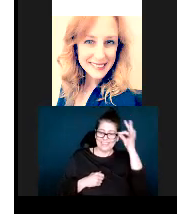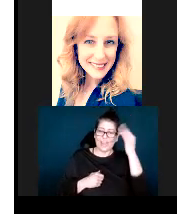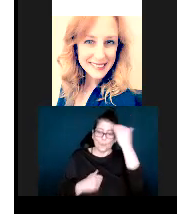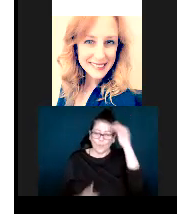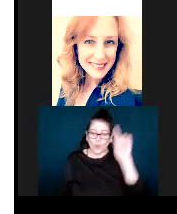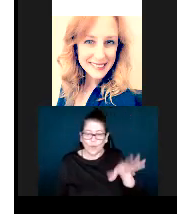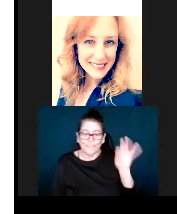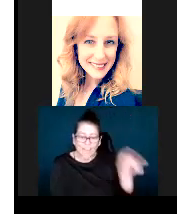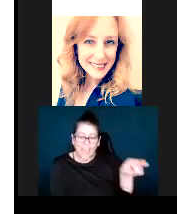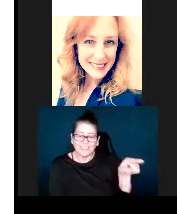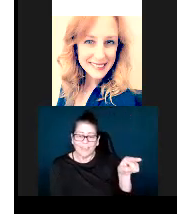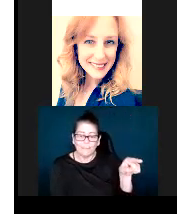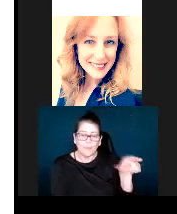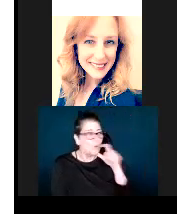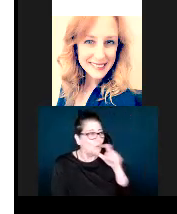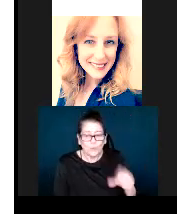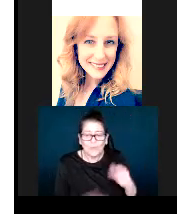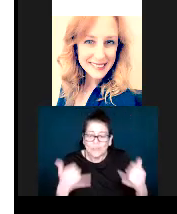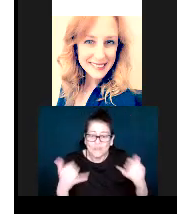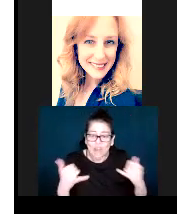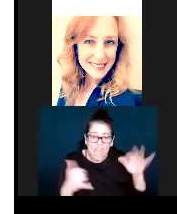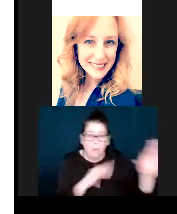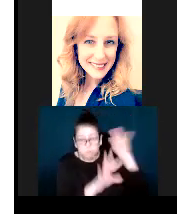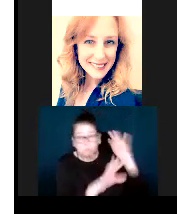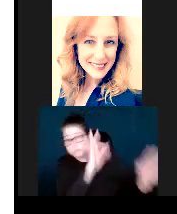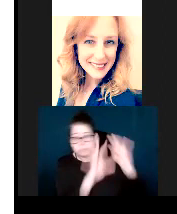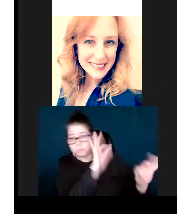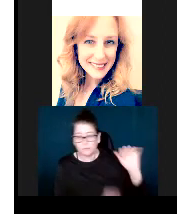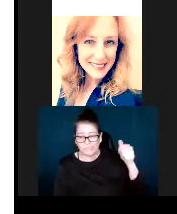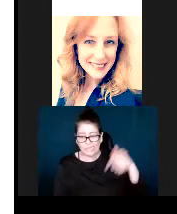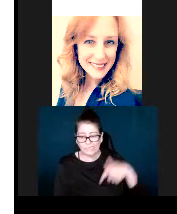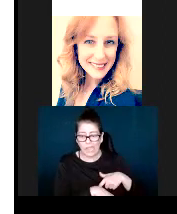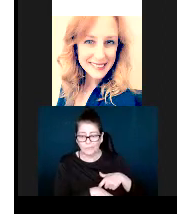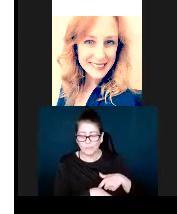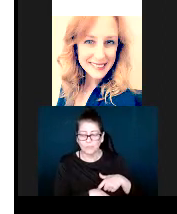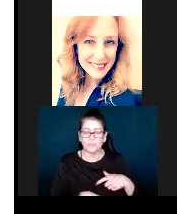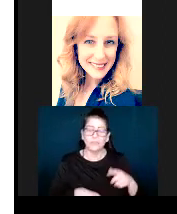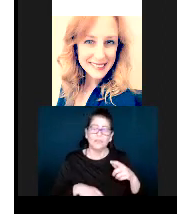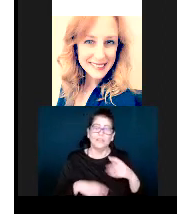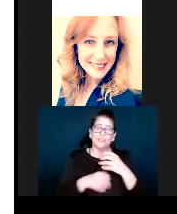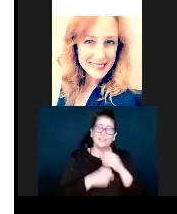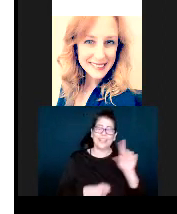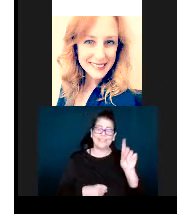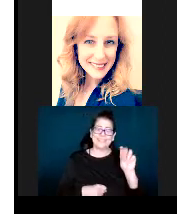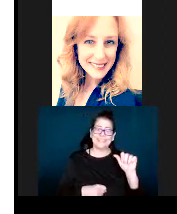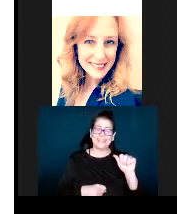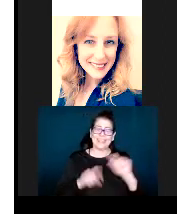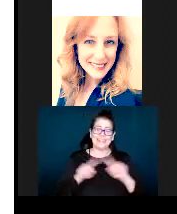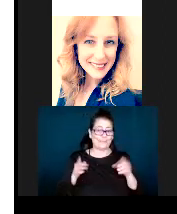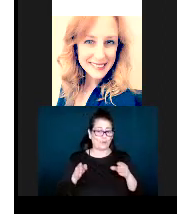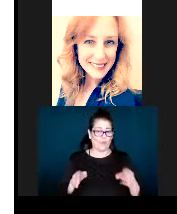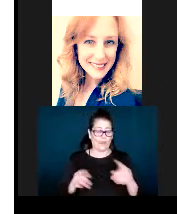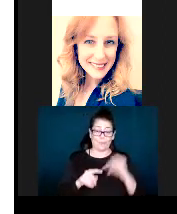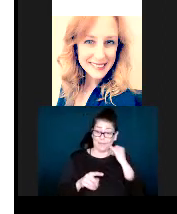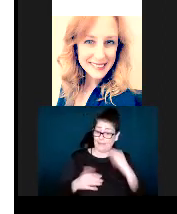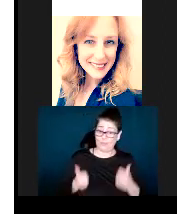this isn't immediate. Like we don't need this at the minute of the exam. So they take their DNA a different way. But if a survivor didn't